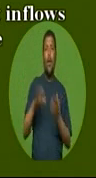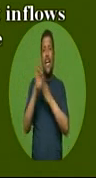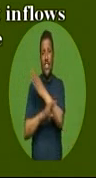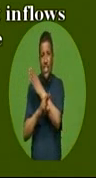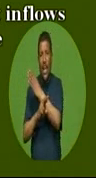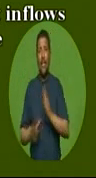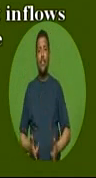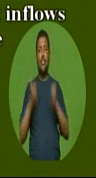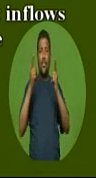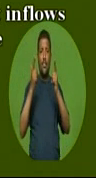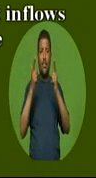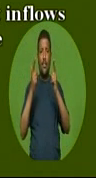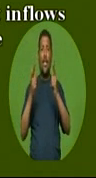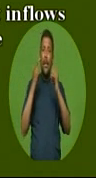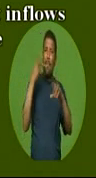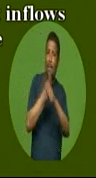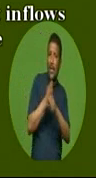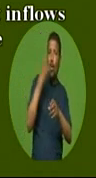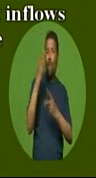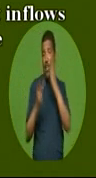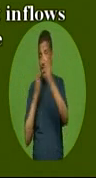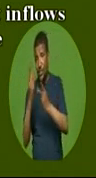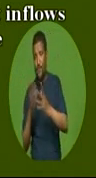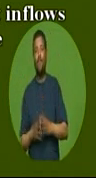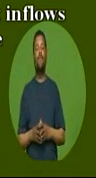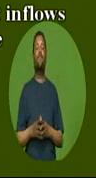of residence and purpose of visit.